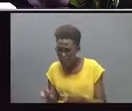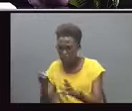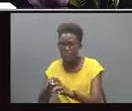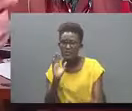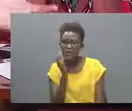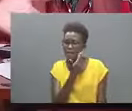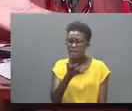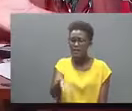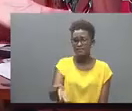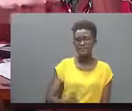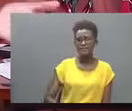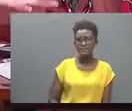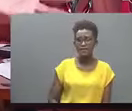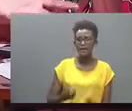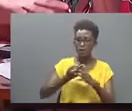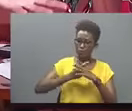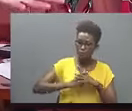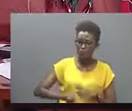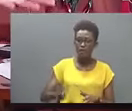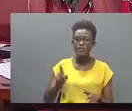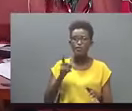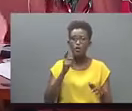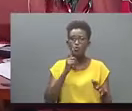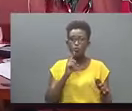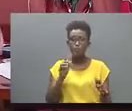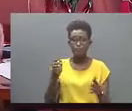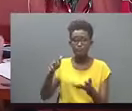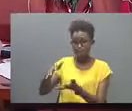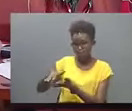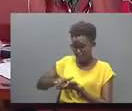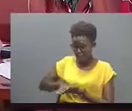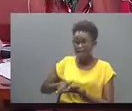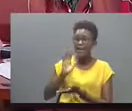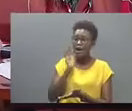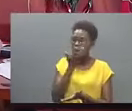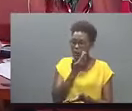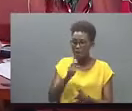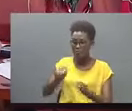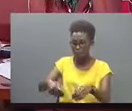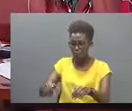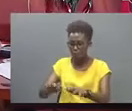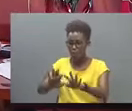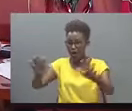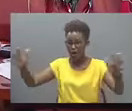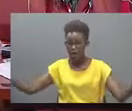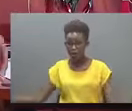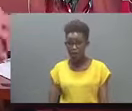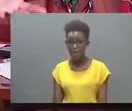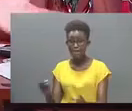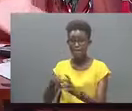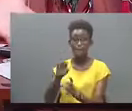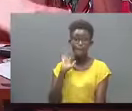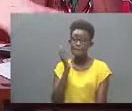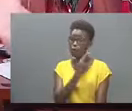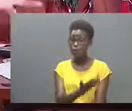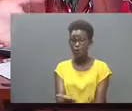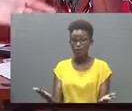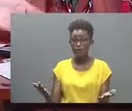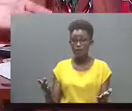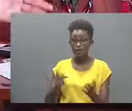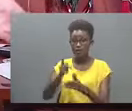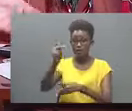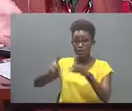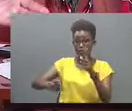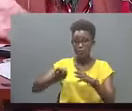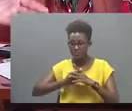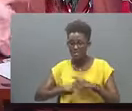amazi yose? So we began a water harvesting problem, a program. Dutangira gahunda yo guhunika amazi. And people started